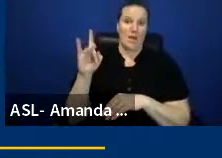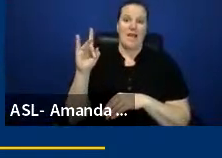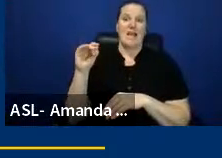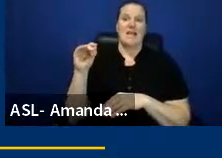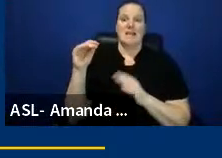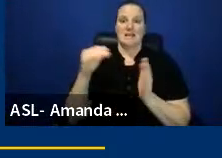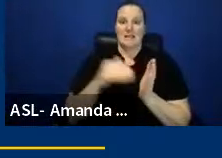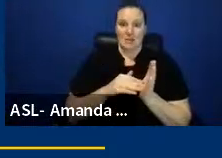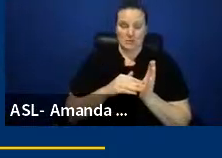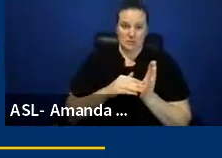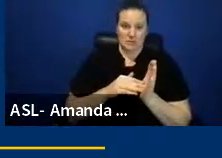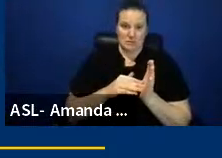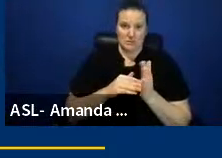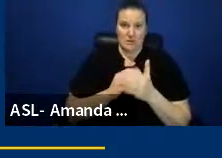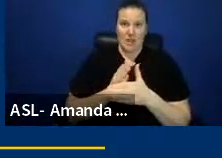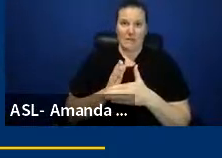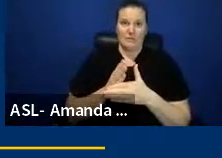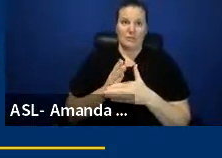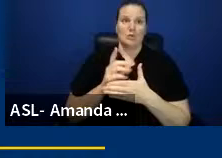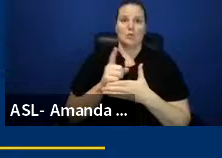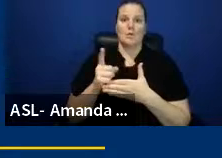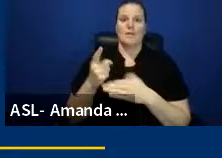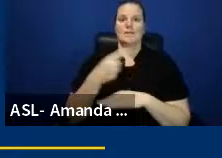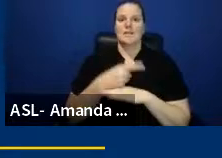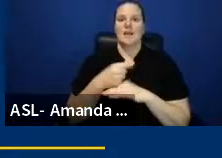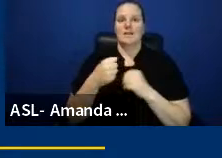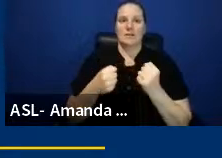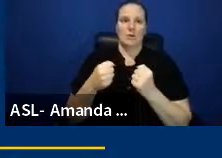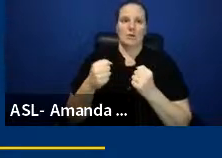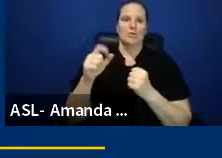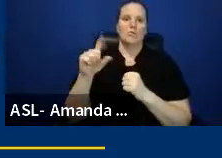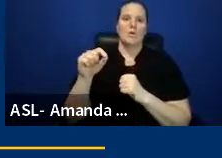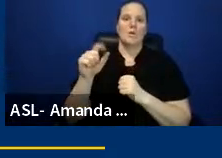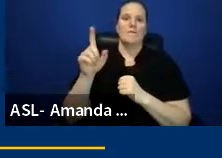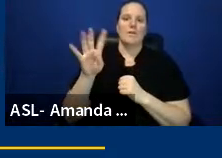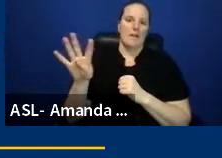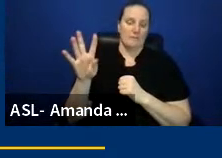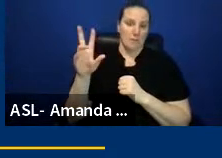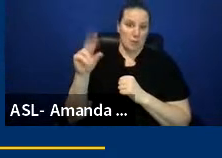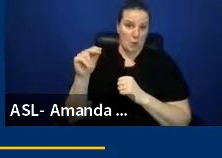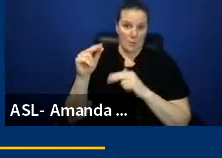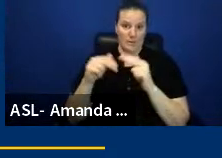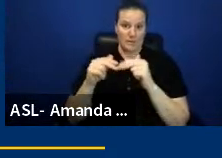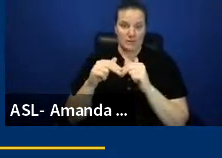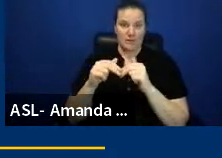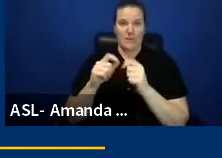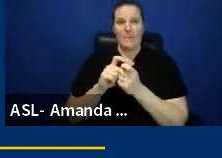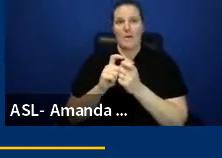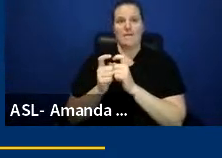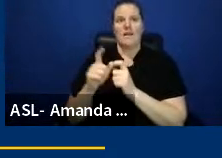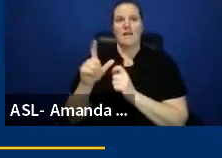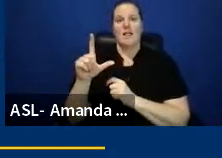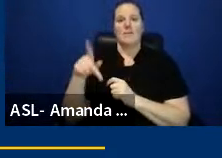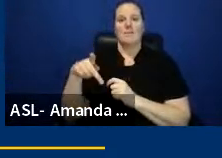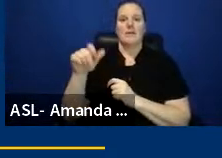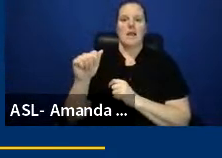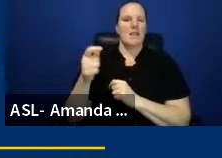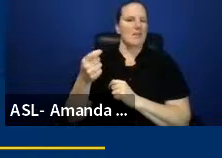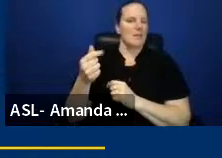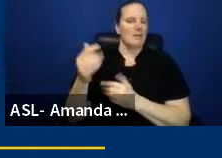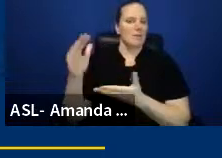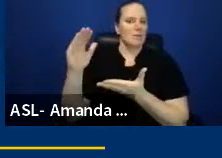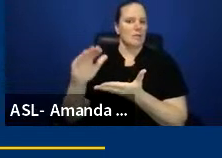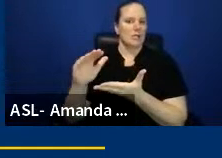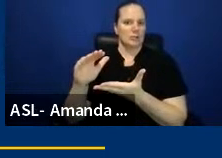180,000 average weekday vehicles in 2045 for the no build. And then the modified LPA is a slight reduction to